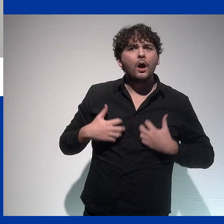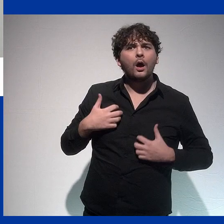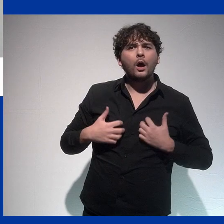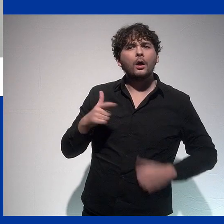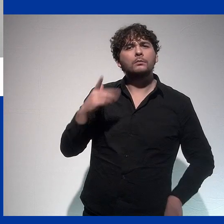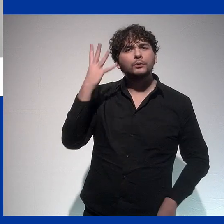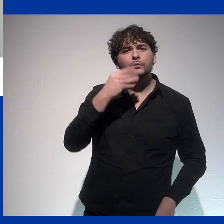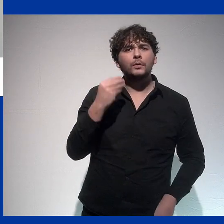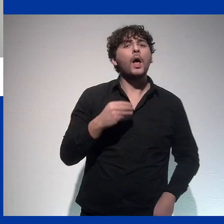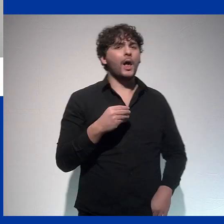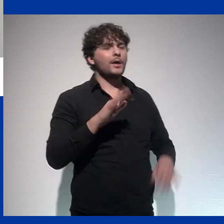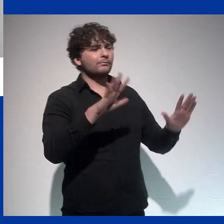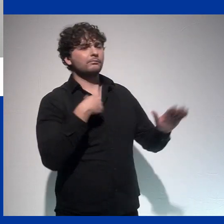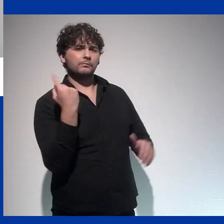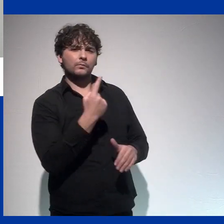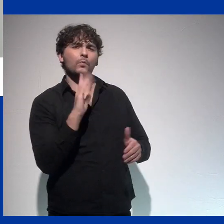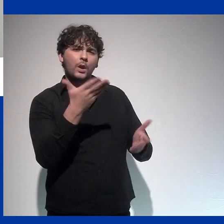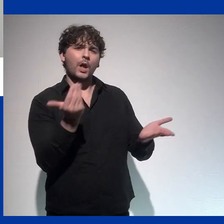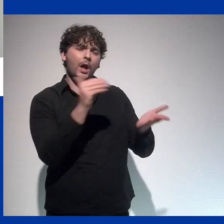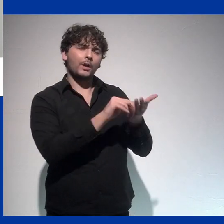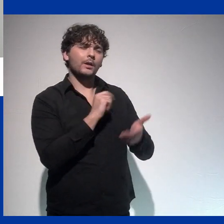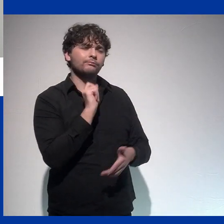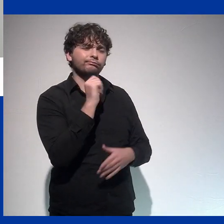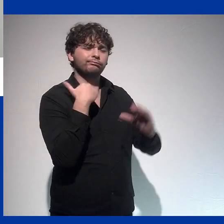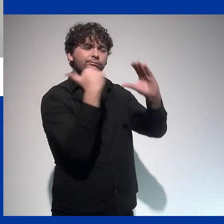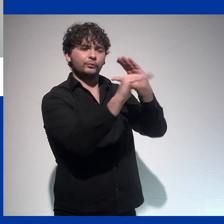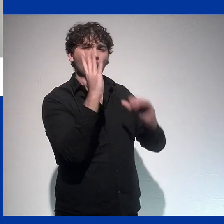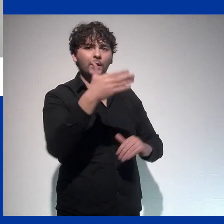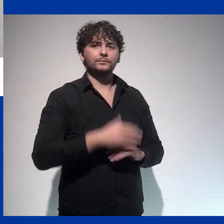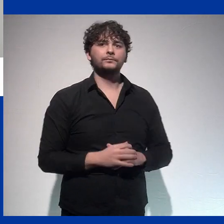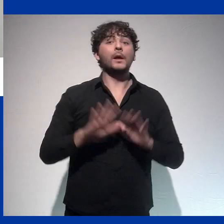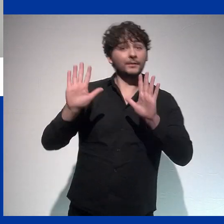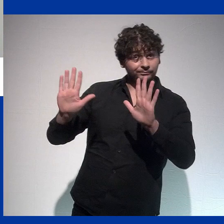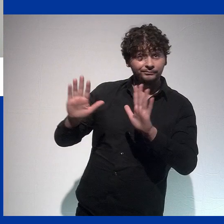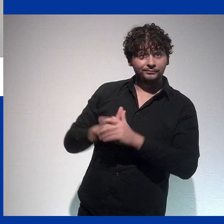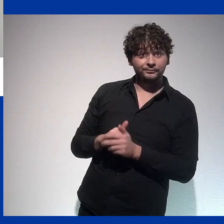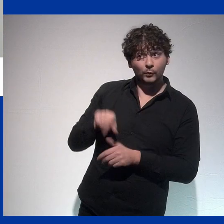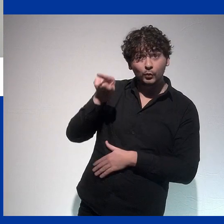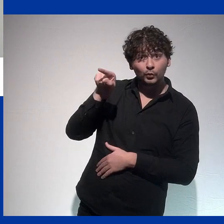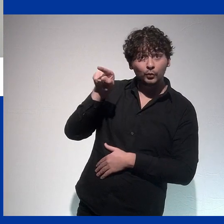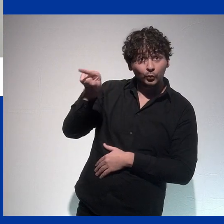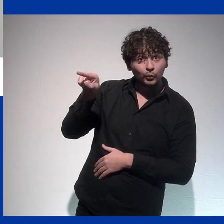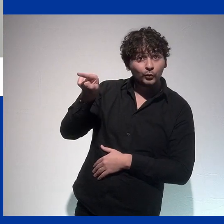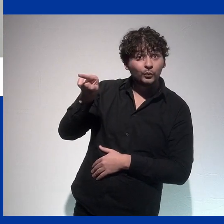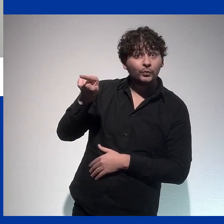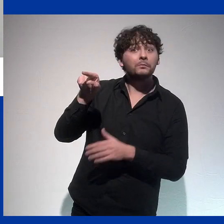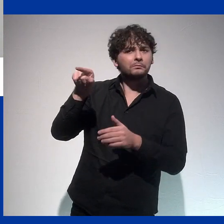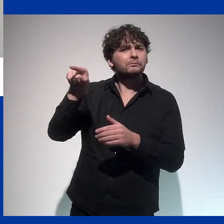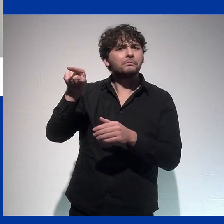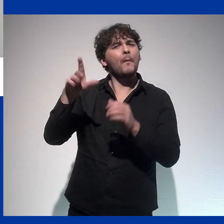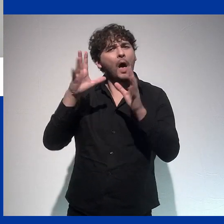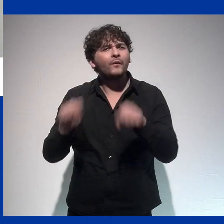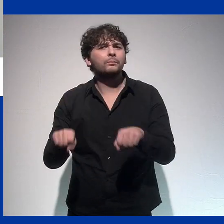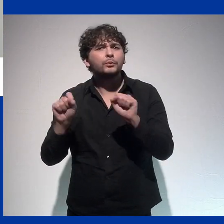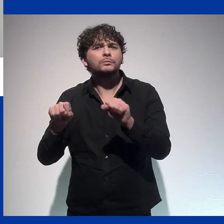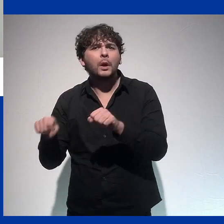frame for your Facebook page. We will explain that later. Yeah. Okay. Thank you. That would be. We already said you would need